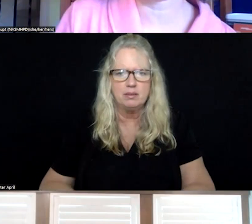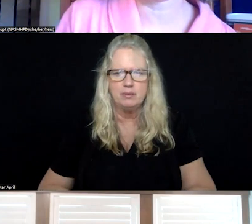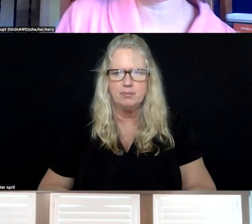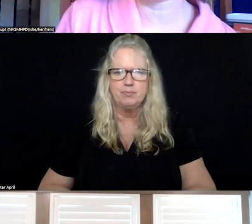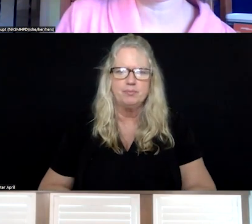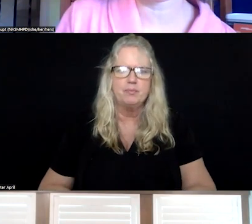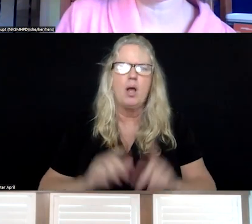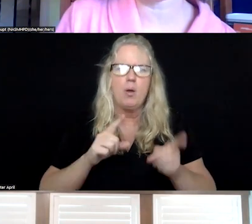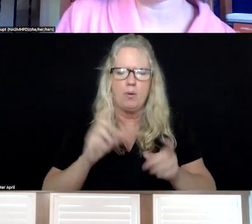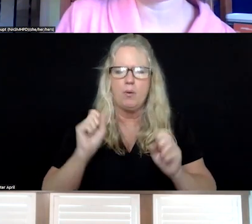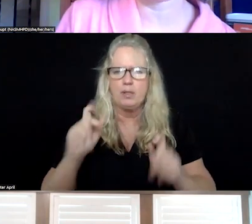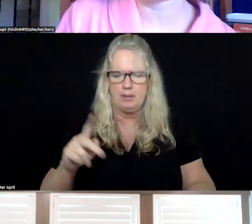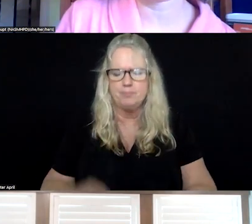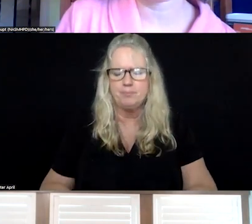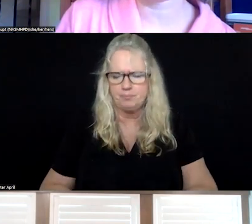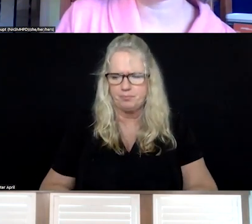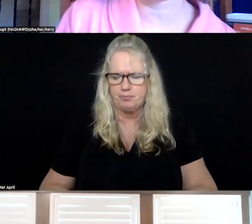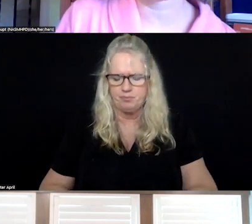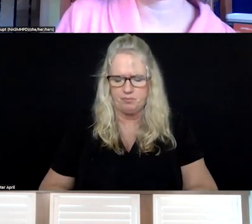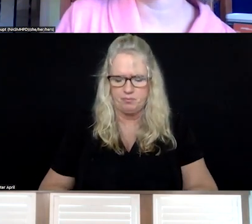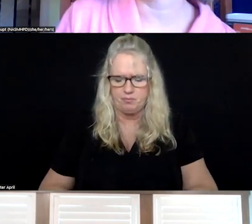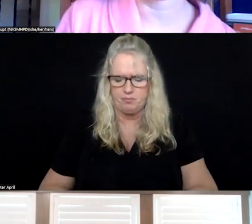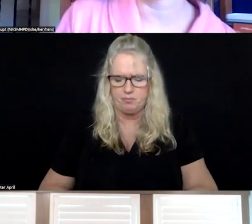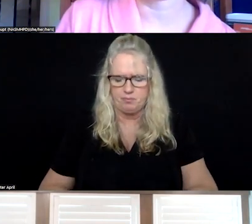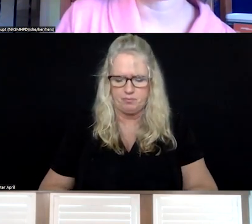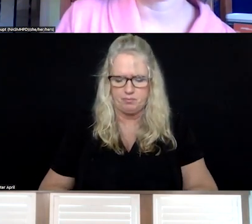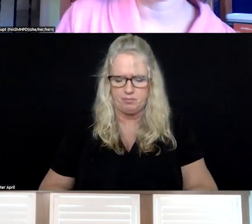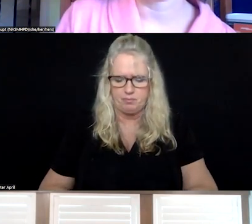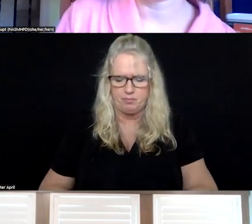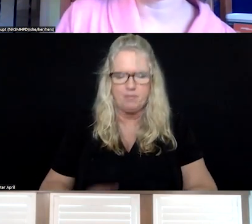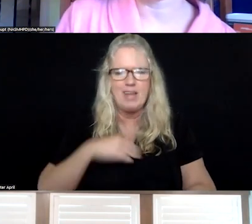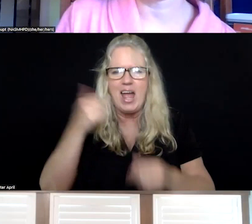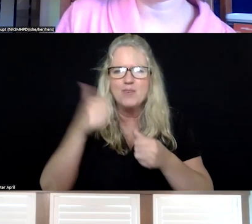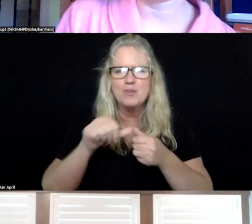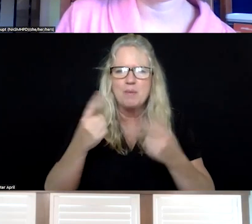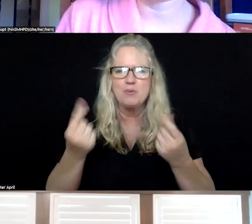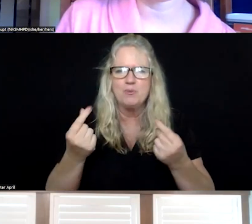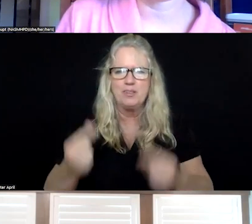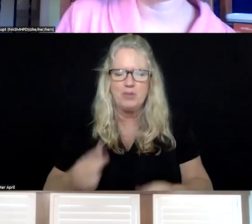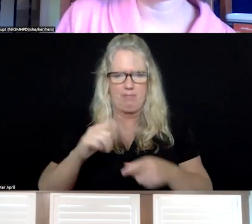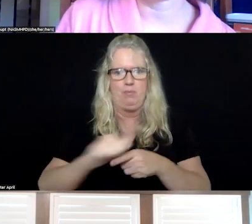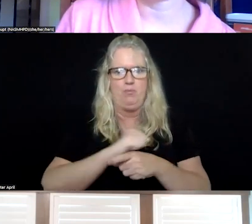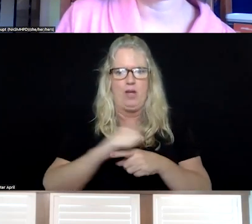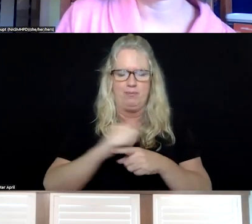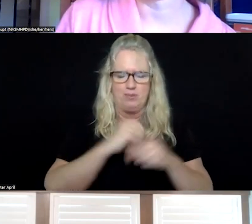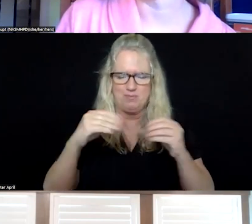okay. There we go. I think I've got it now. Yeah, finally, I remembered what to do. I need to practice more